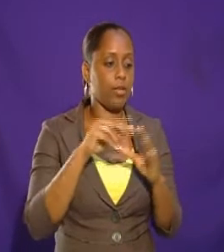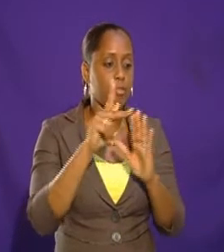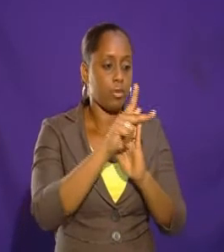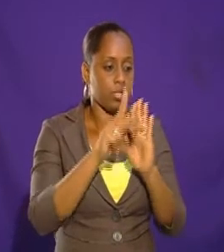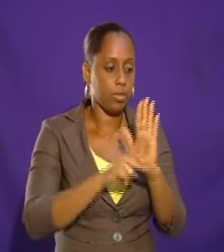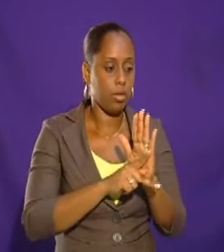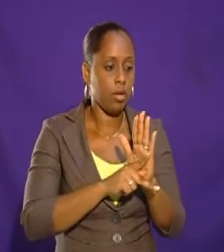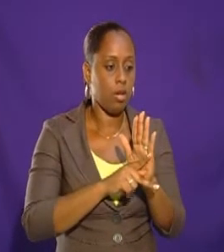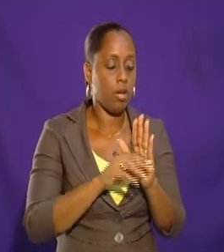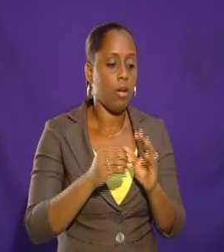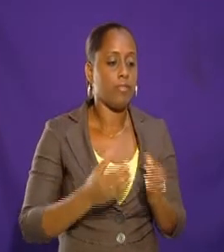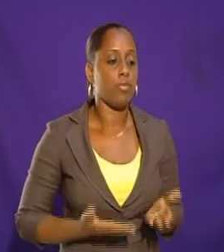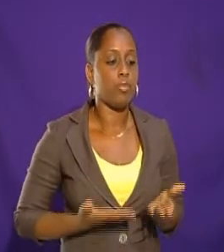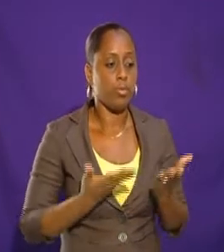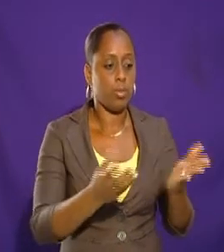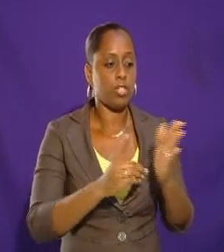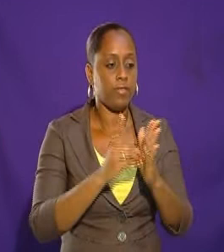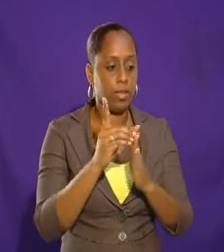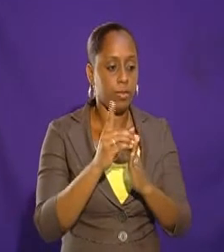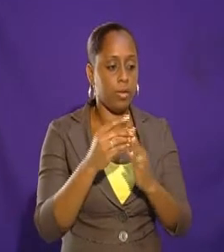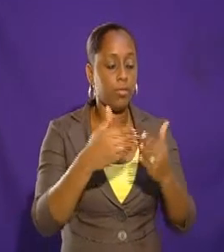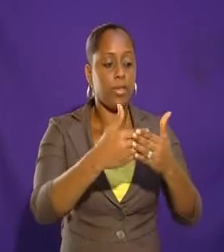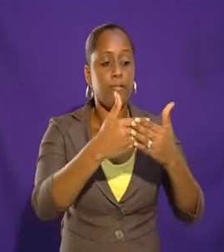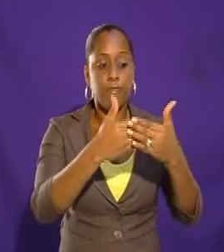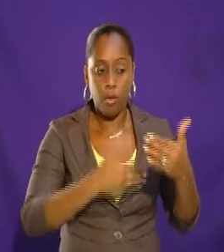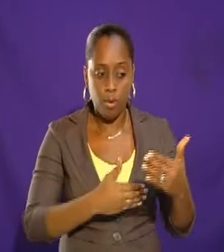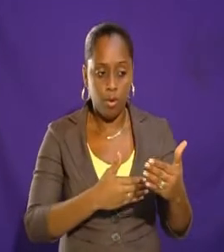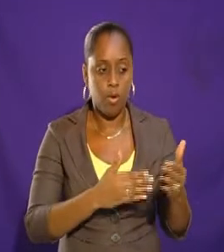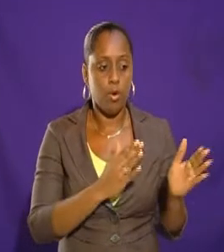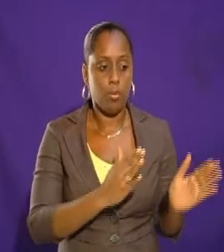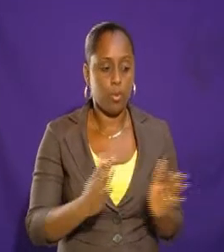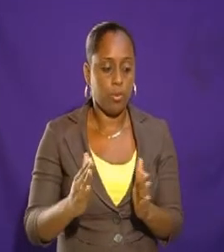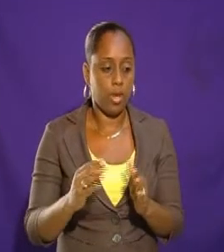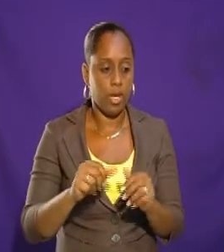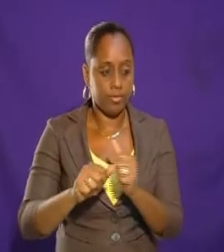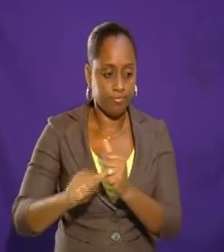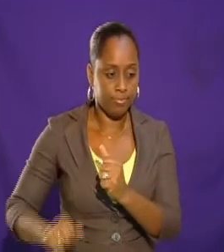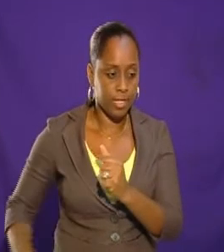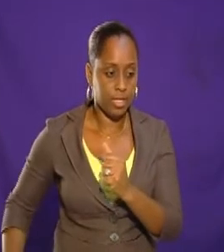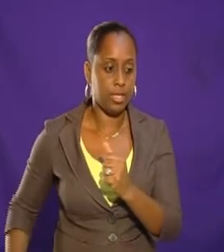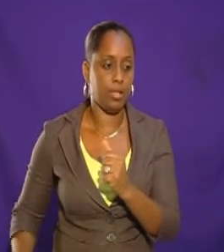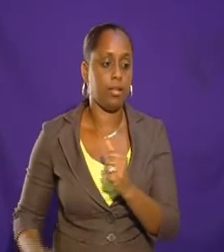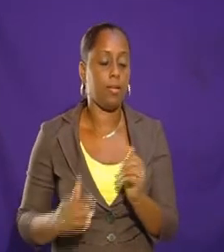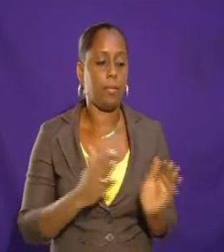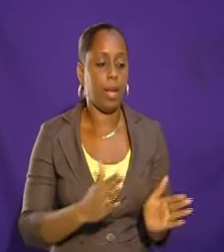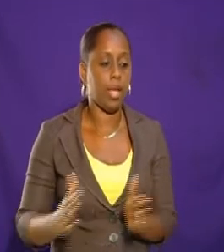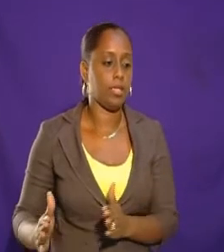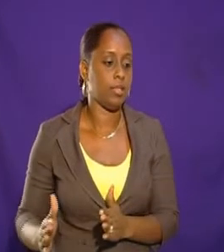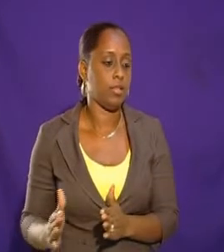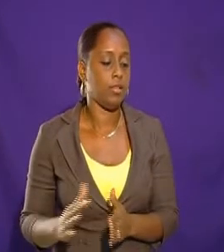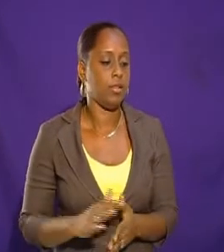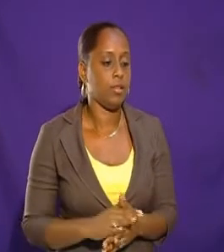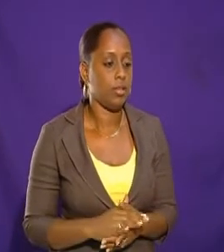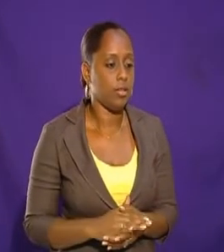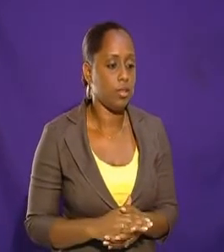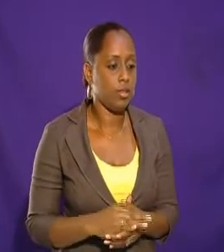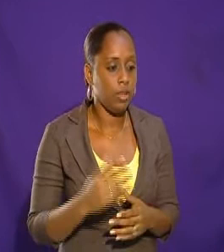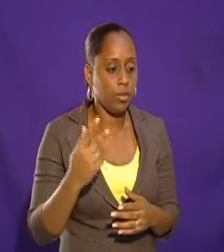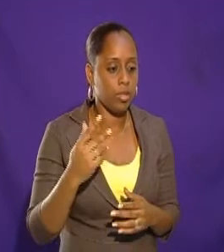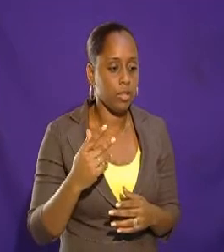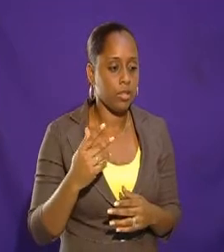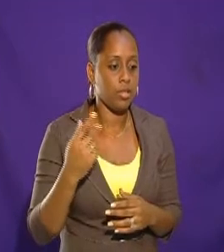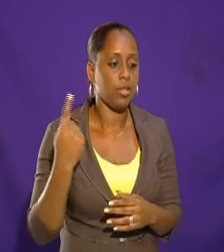The Planning and Development Authority Board may grant approval in principle, with or without